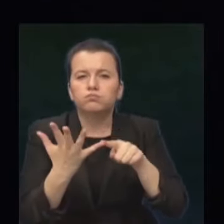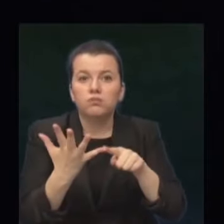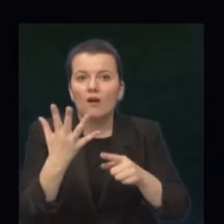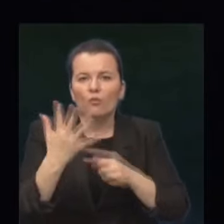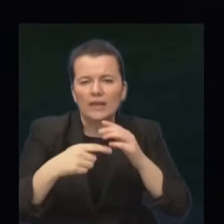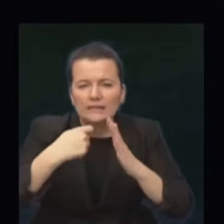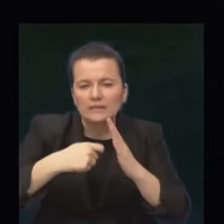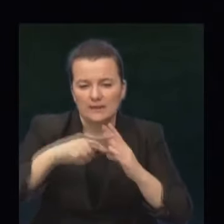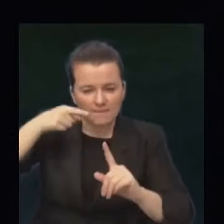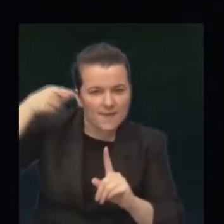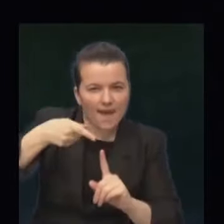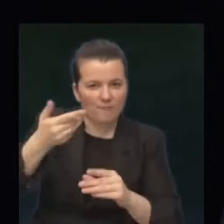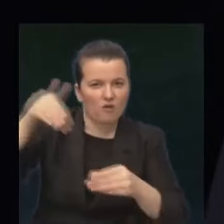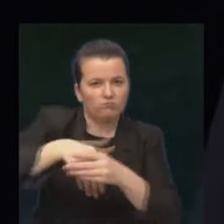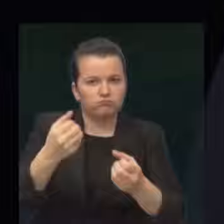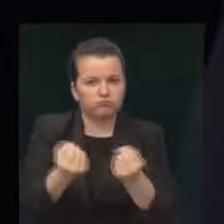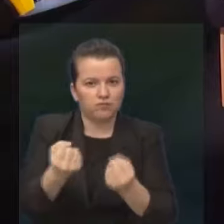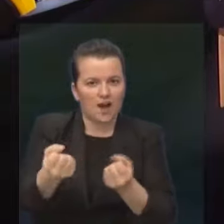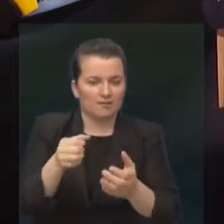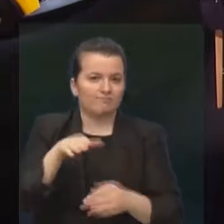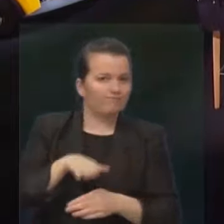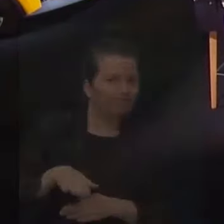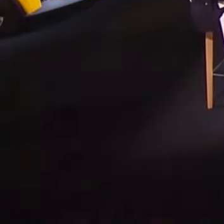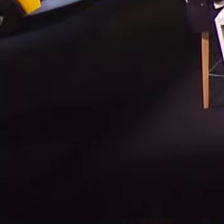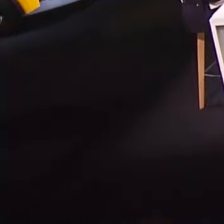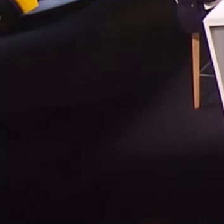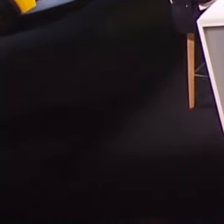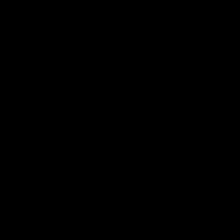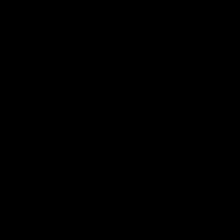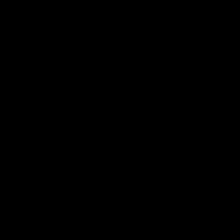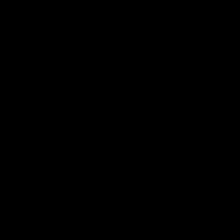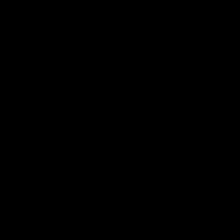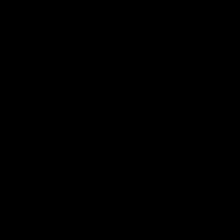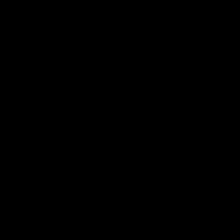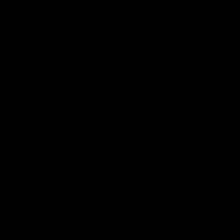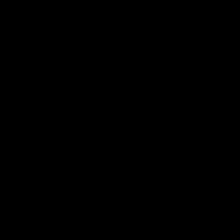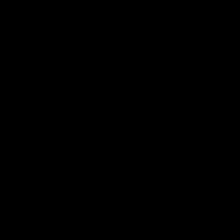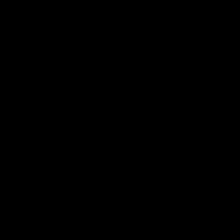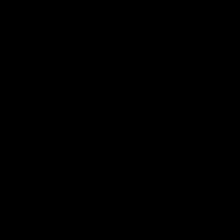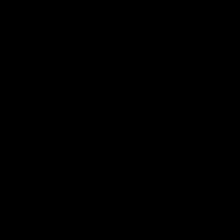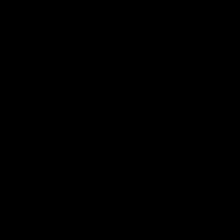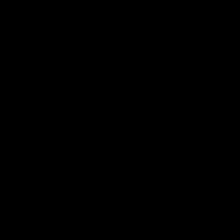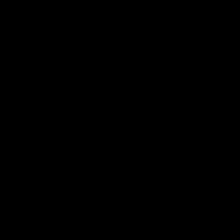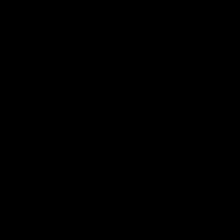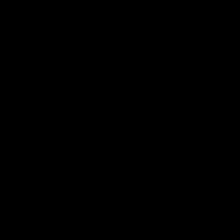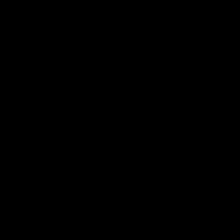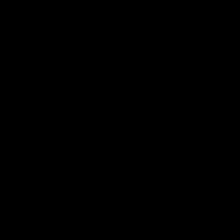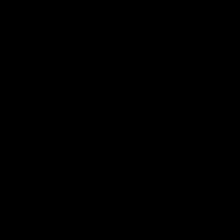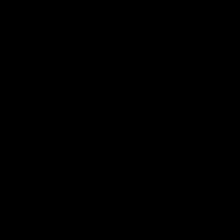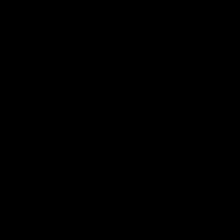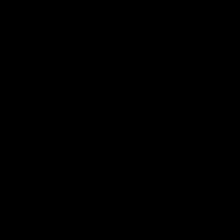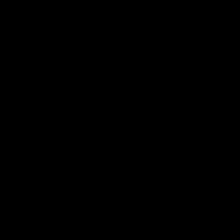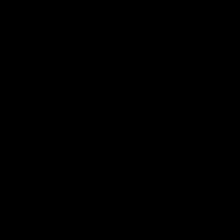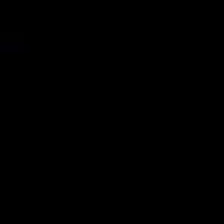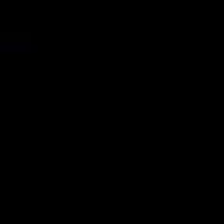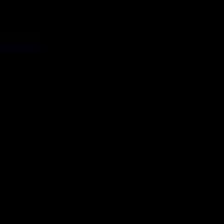indeed the inception of Software Republic. Let's take a look at this. Building the Renault Group's competitiveness, and that also